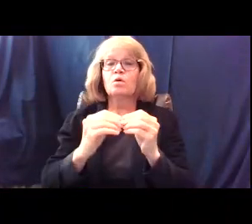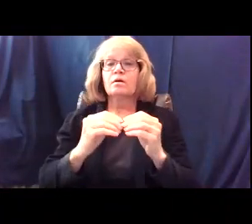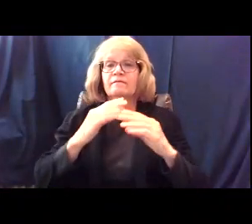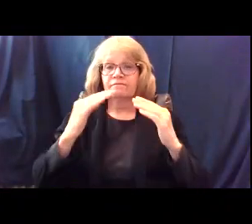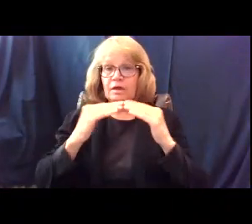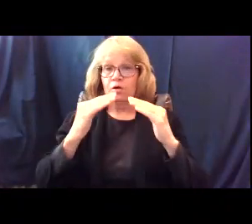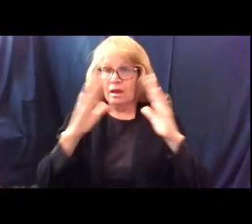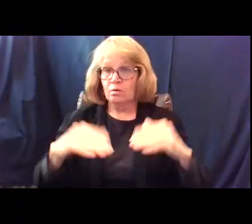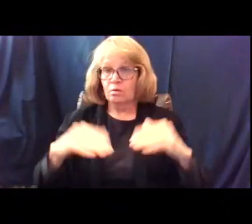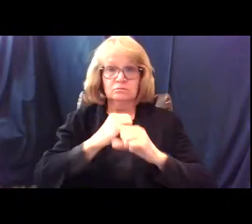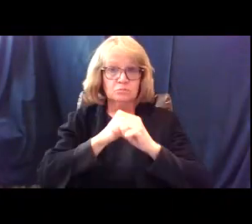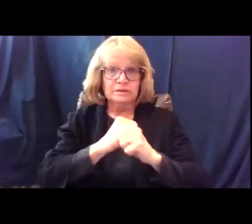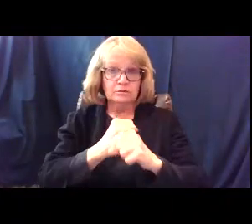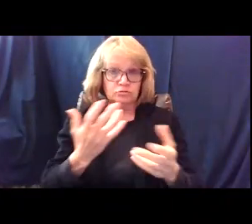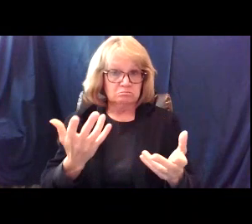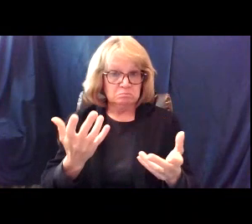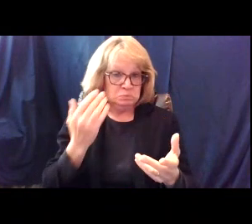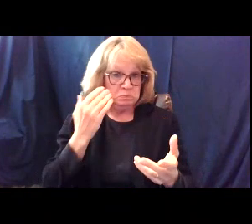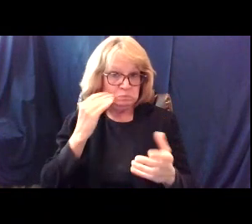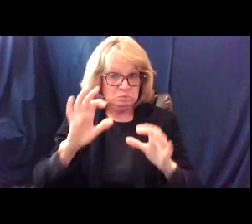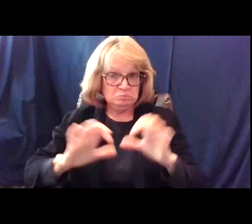protections.